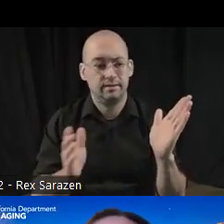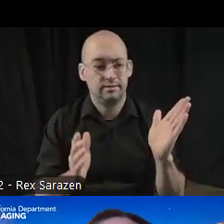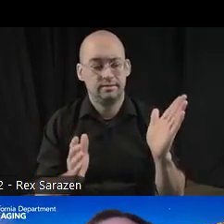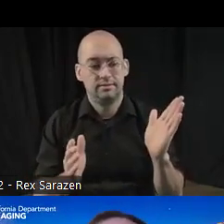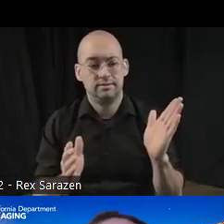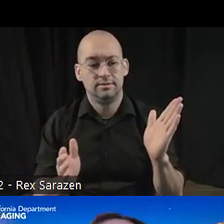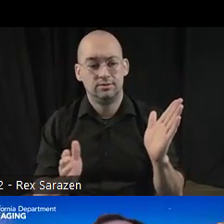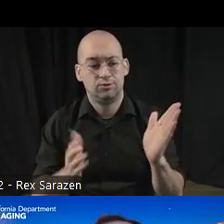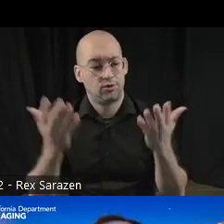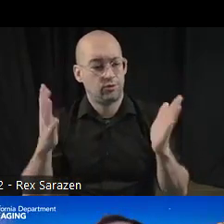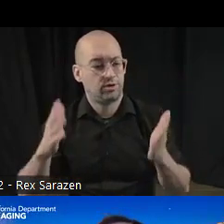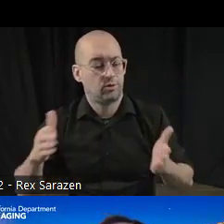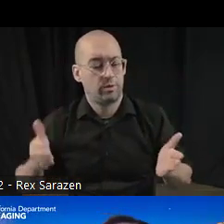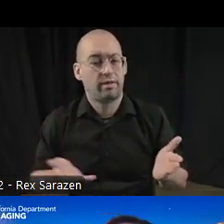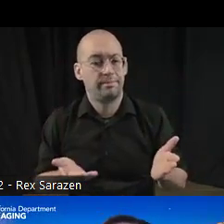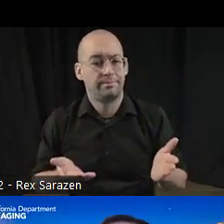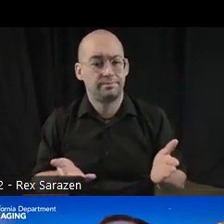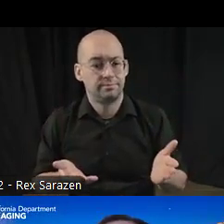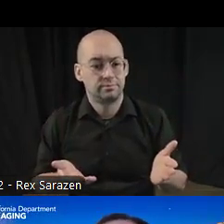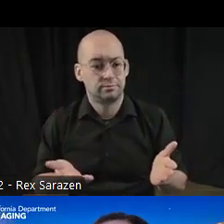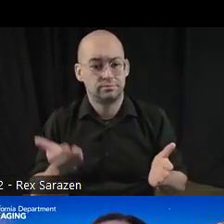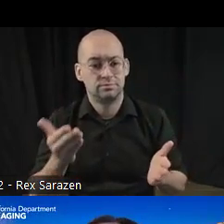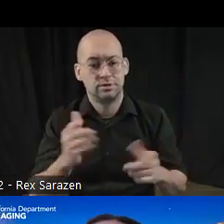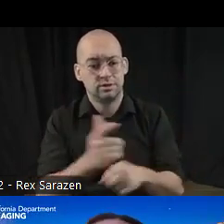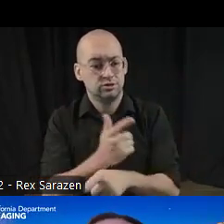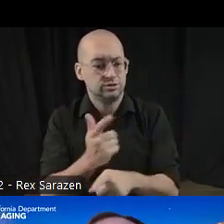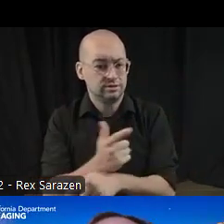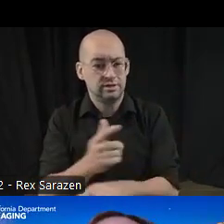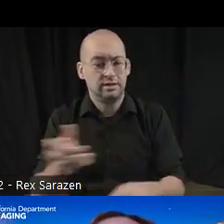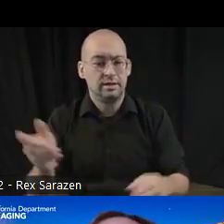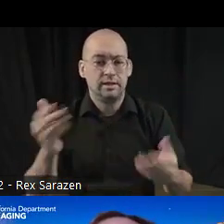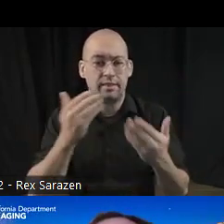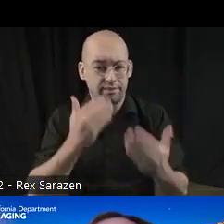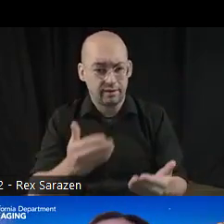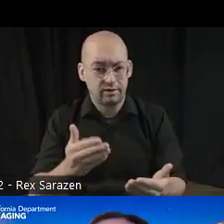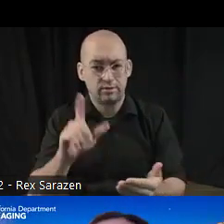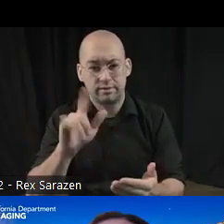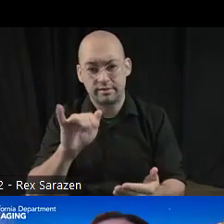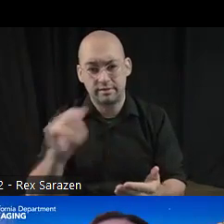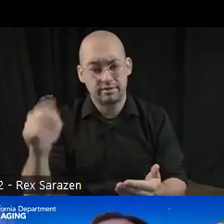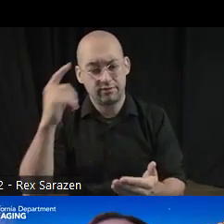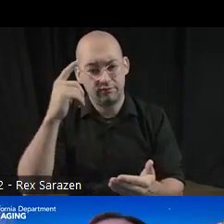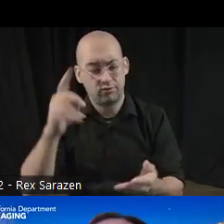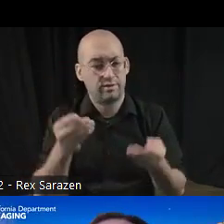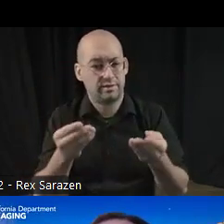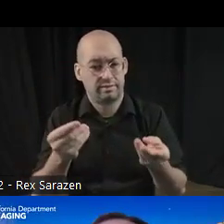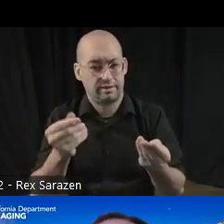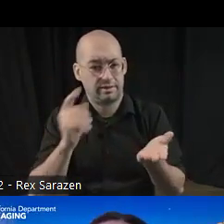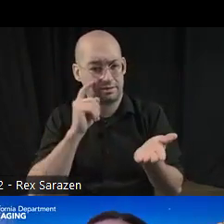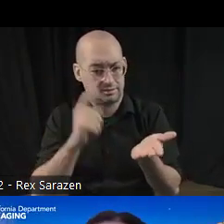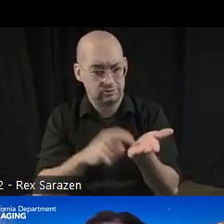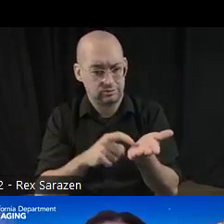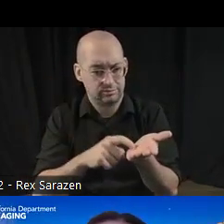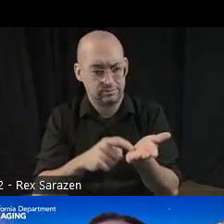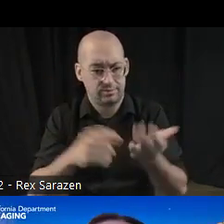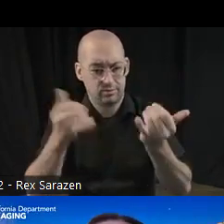we already did our welcome and meeting logistics, and then thank you again to Lynn for the land acknowledgement. So we are currently reviewing